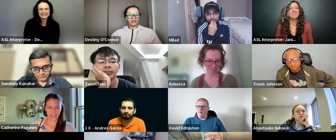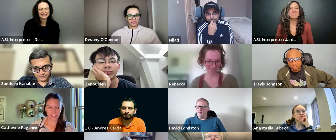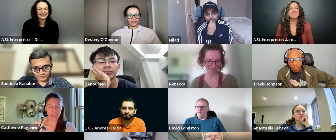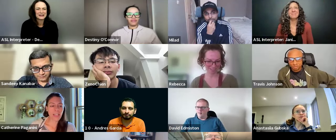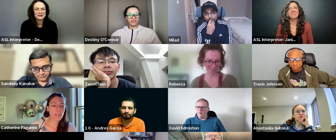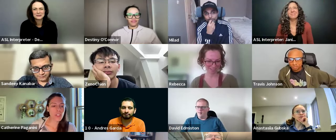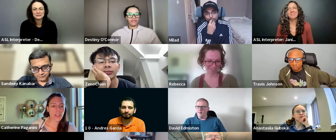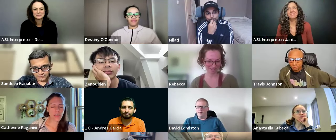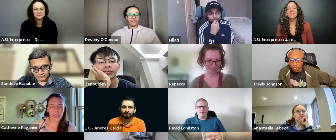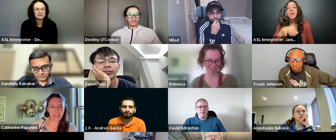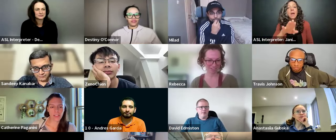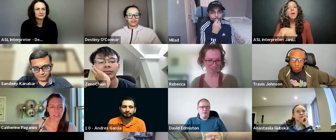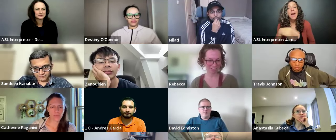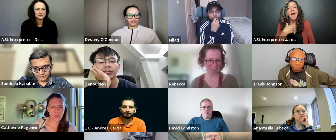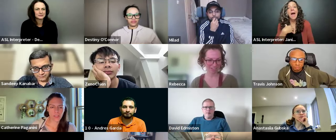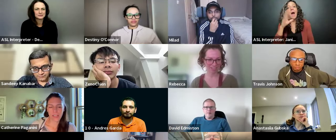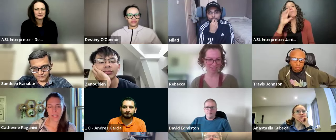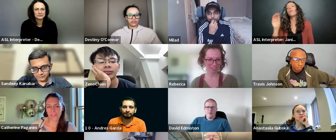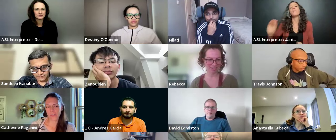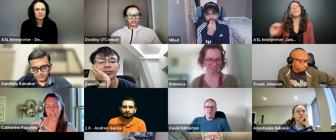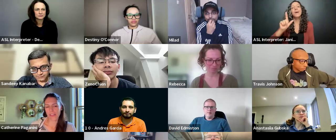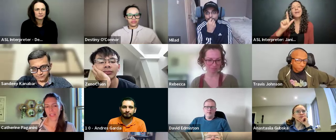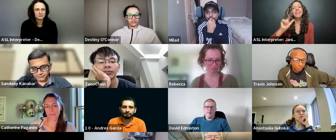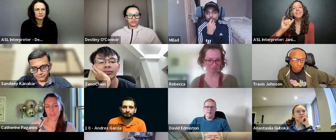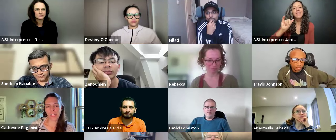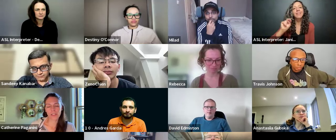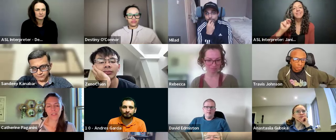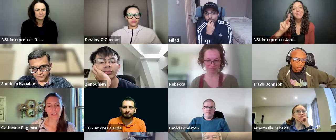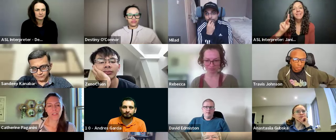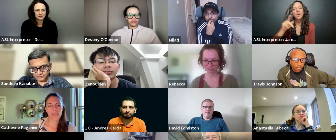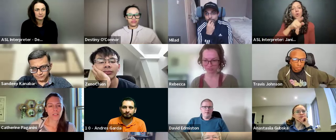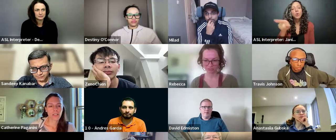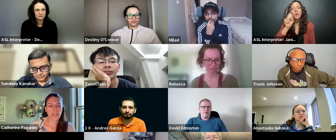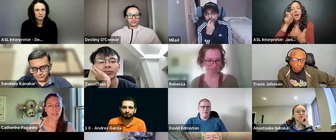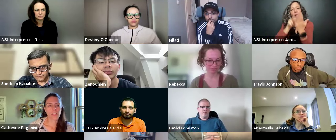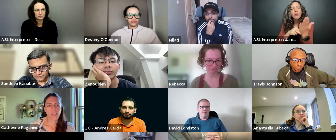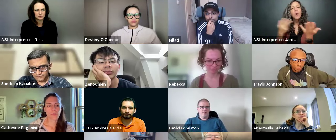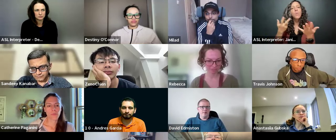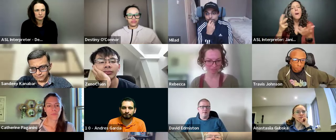Thank you. And I will share the link so you can have a look at the abstract.